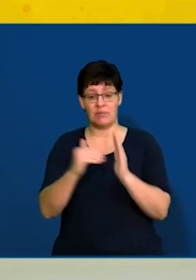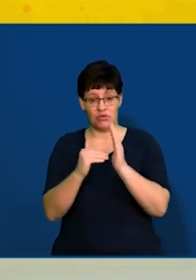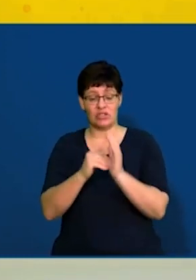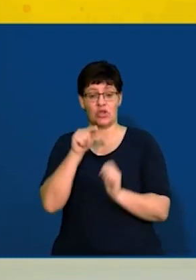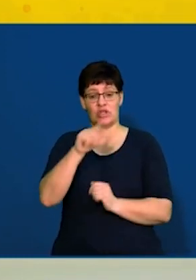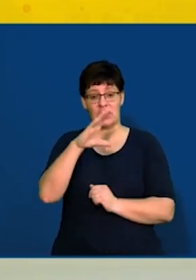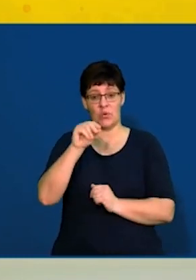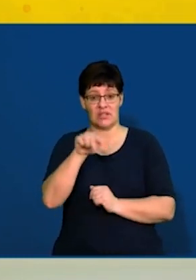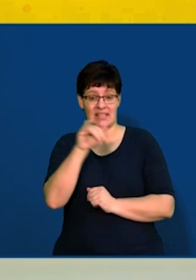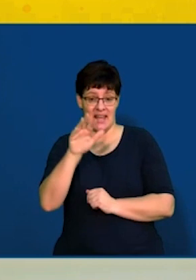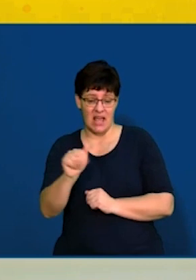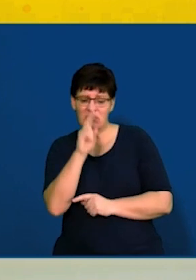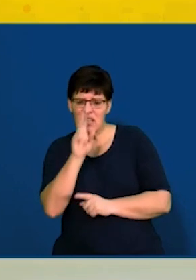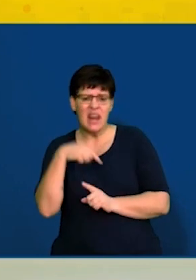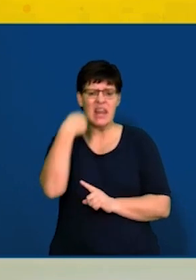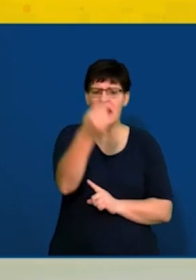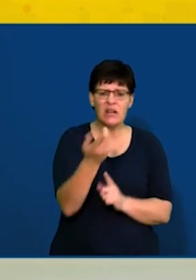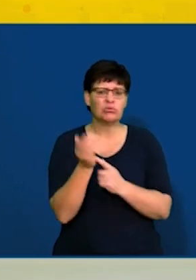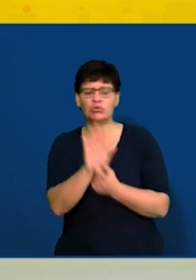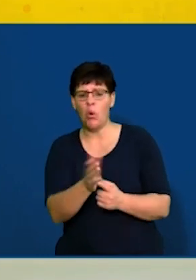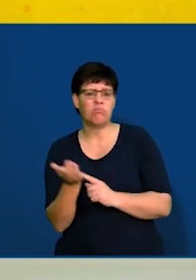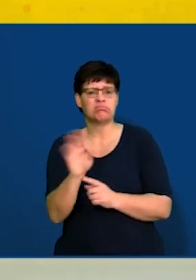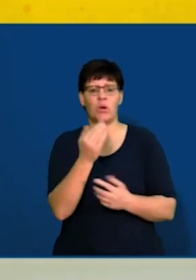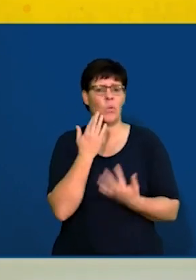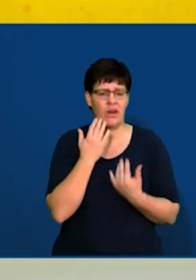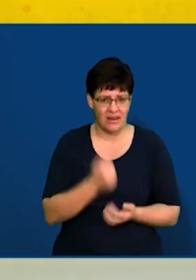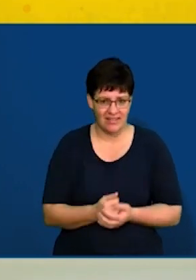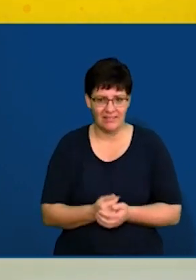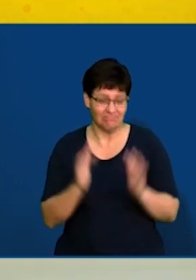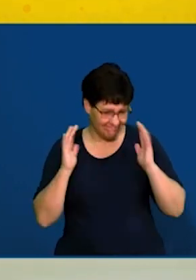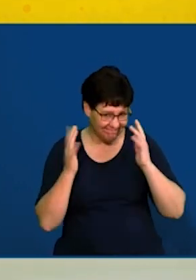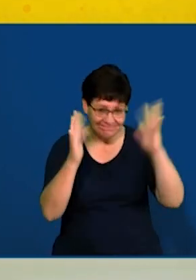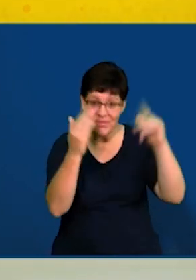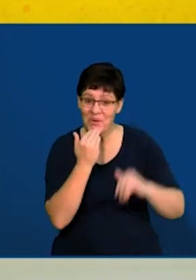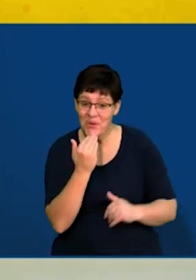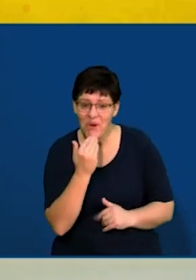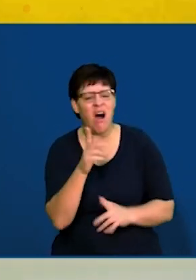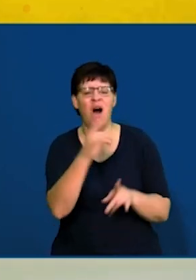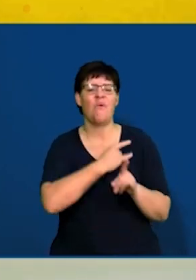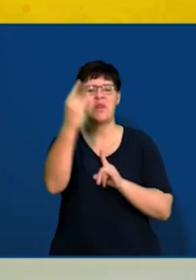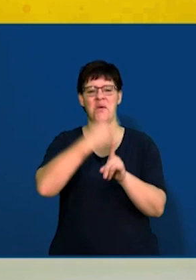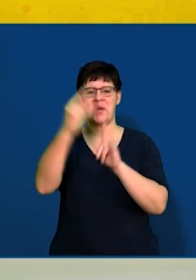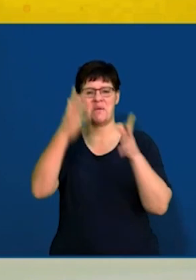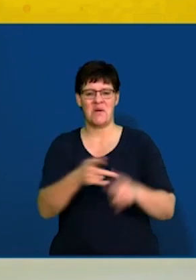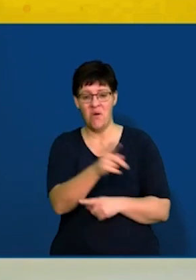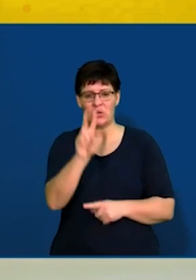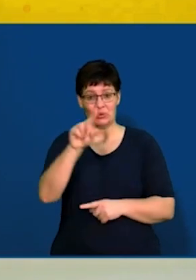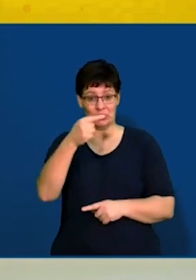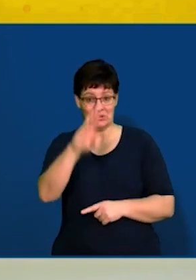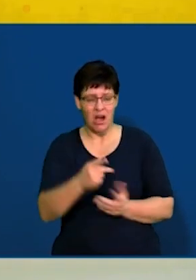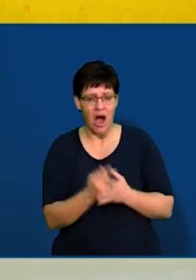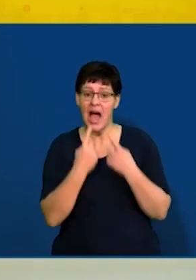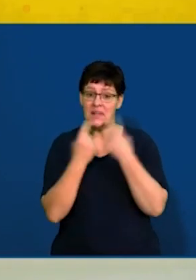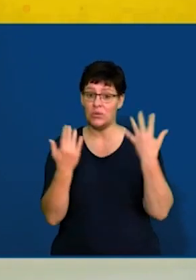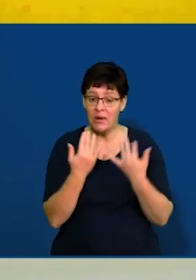www.wazamatrix.co.za so you can see when the next revision show will be playing. A big congratulations to all of the competition winners who will be announced straight